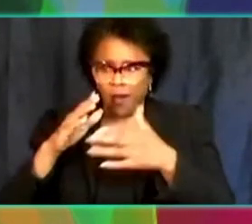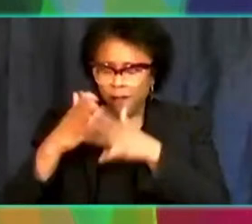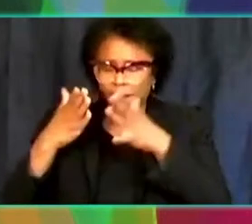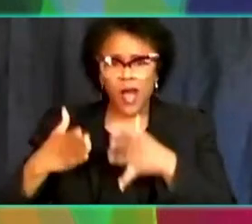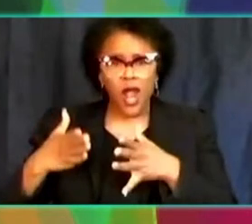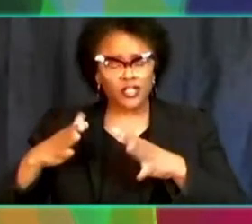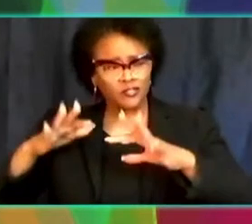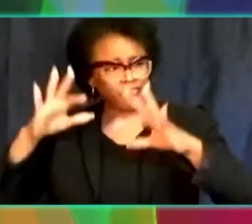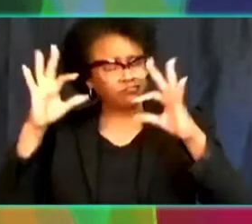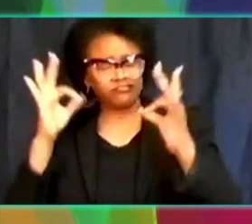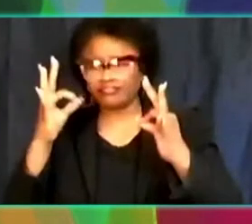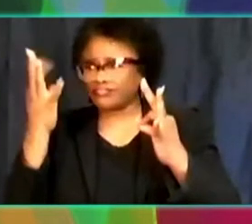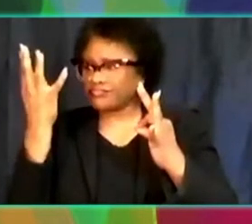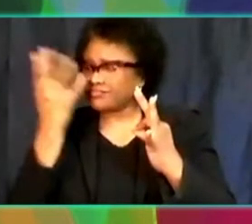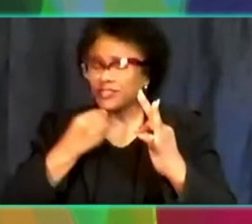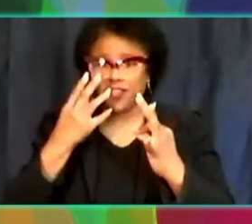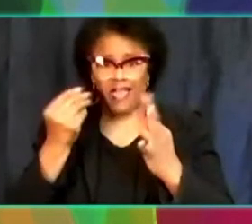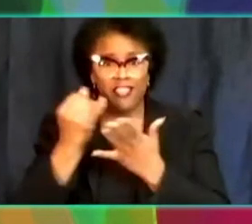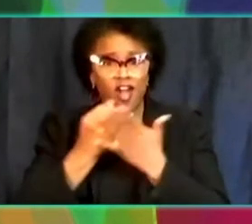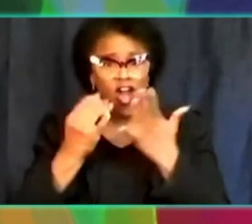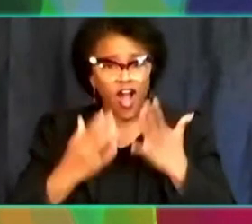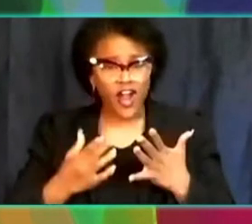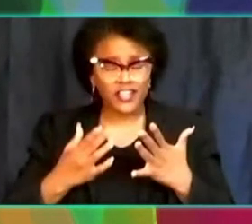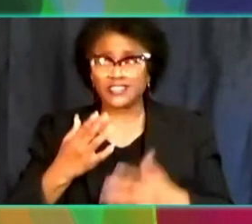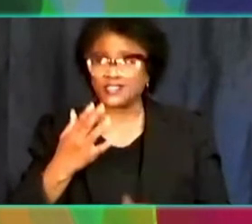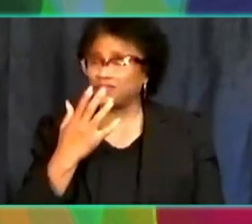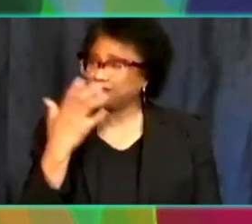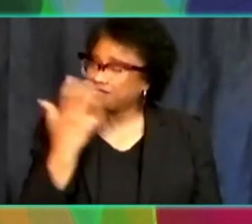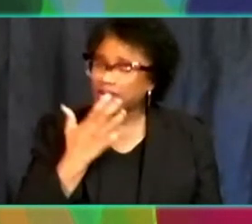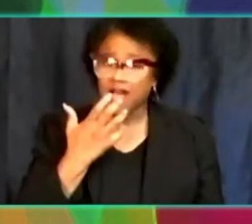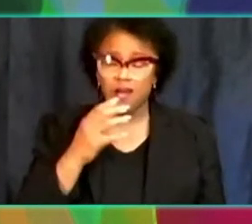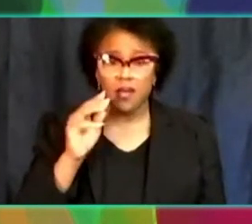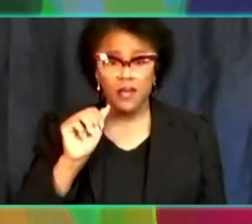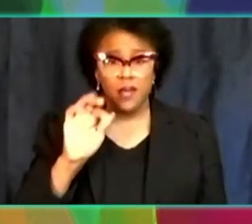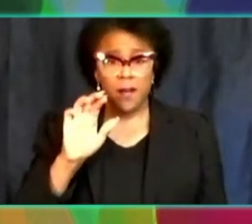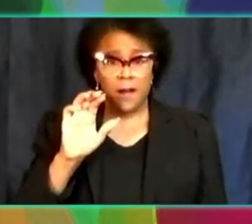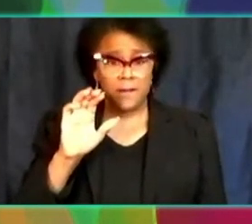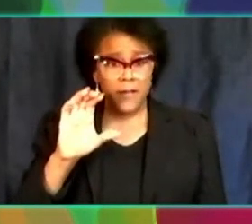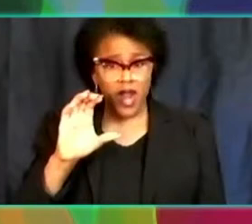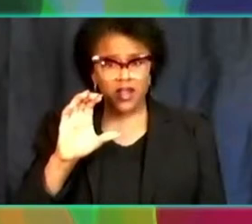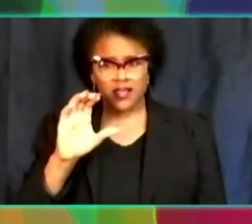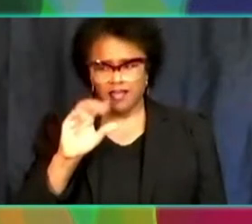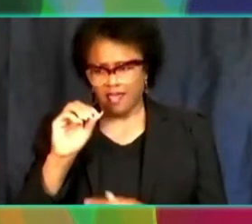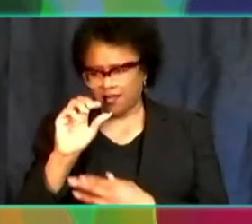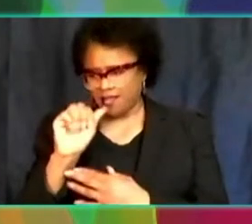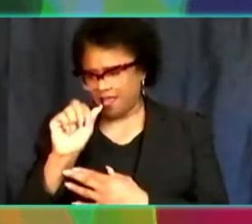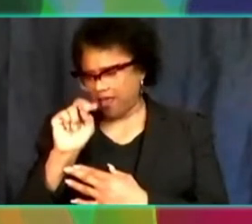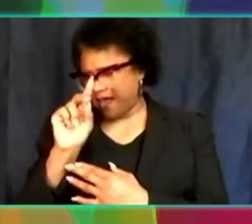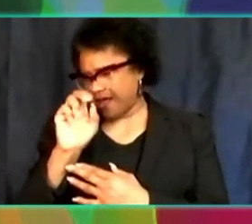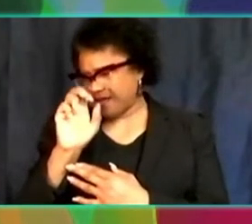artists that we work with too, yeah, like Mark, you two were saying. Yeah, Mark Hernandez, Earl Womack, Emily